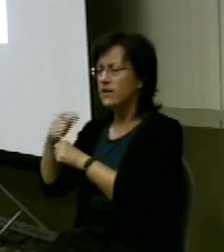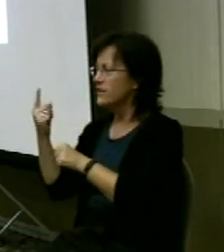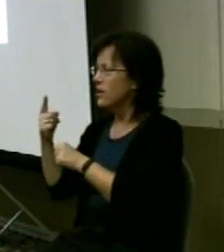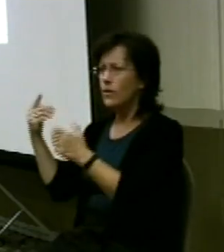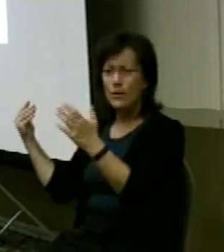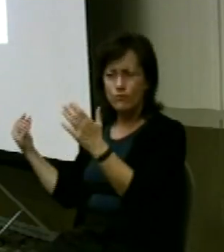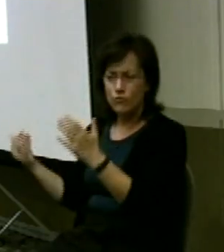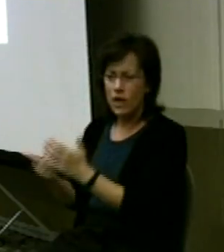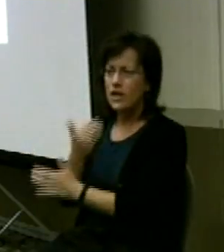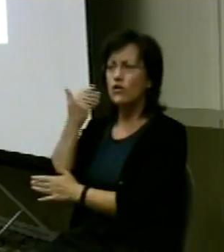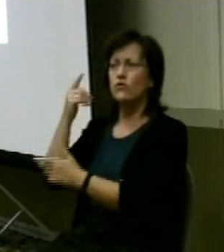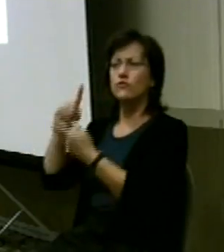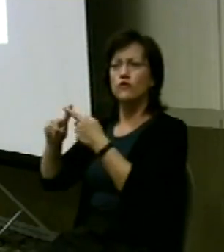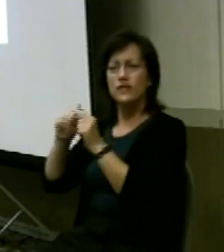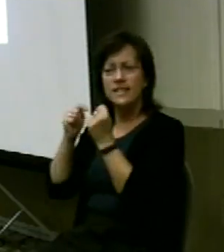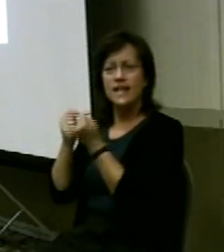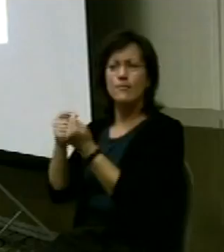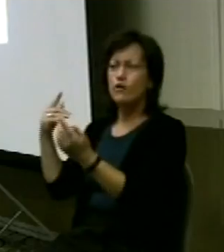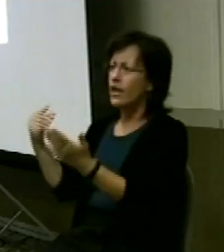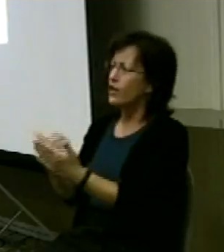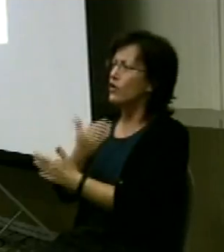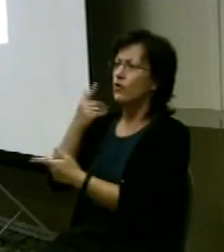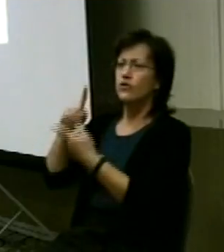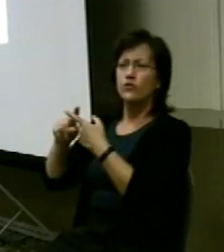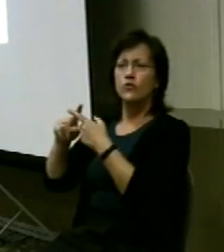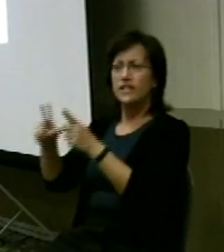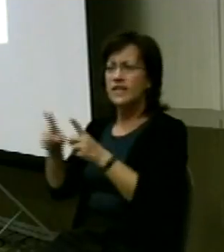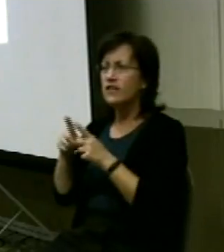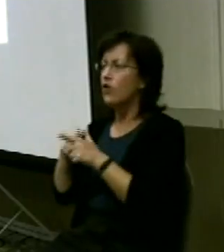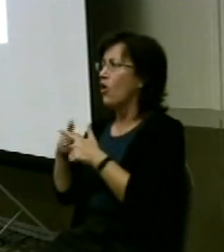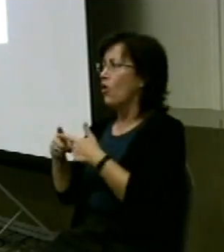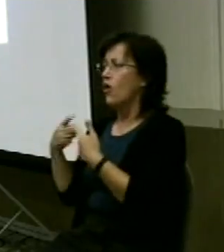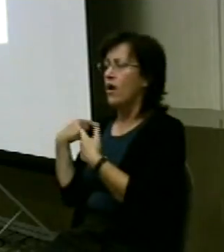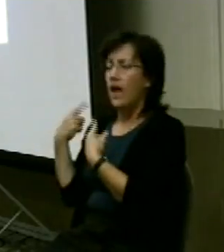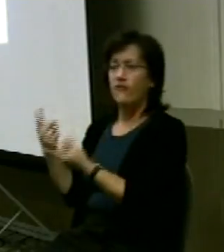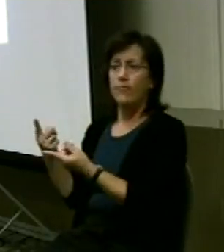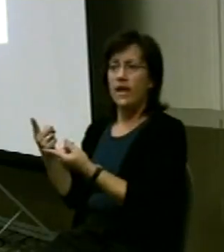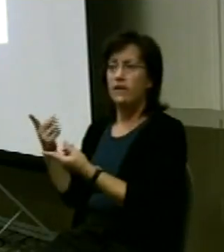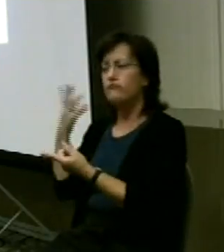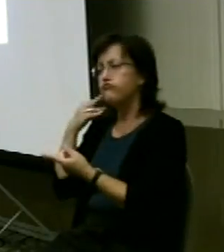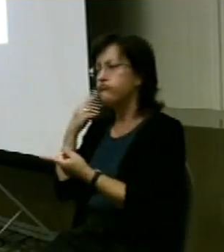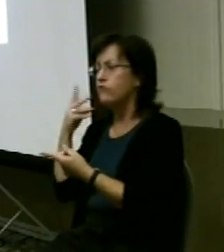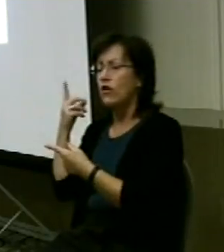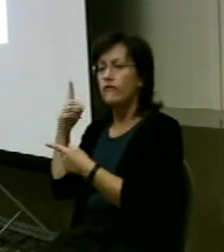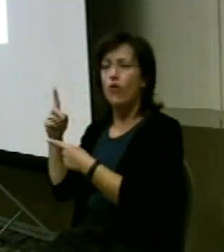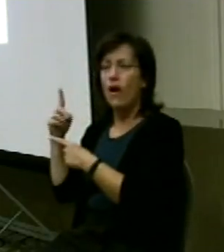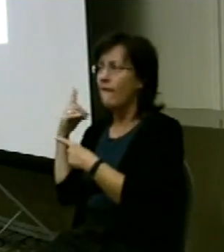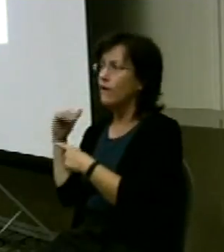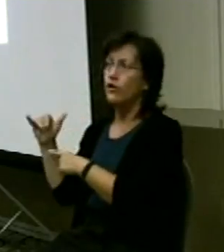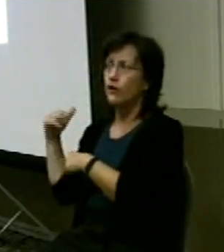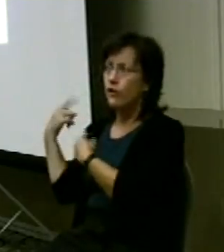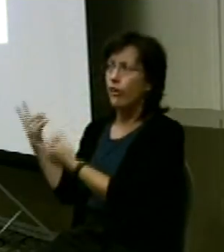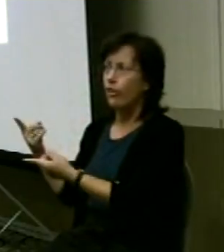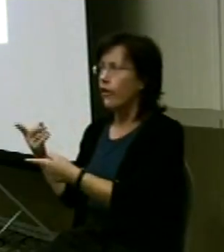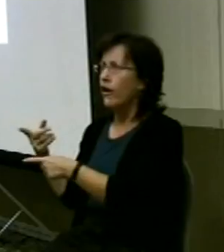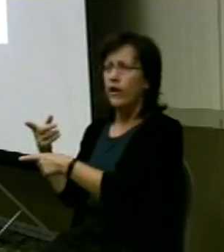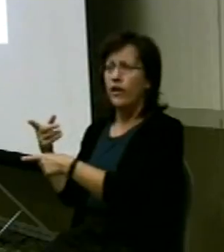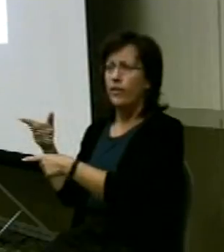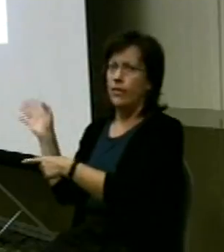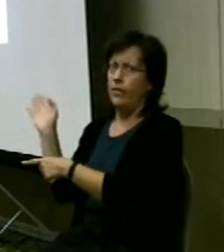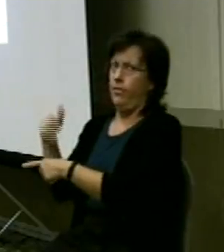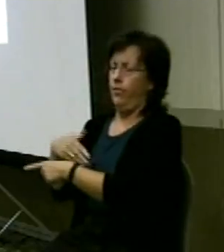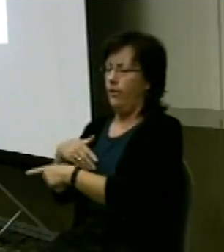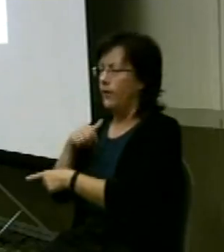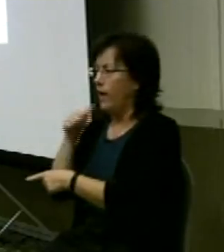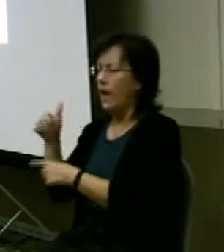to the team or brand new to the district, or somebody that's been around forever and data collection was really not a top priority, that staff person, you could say,